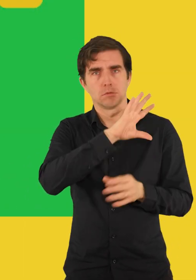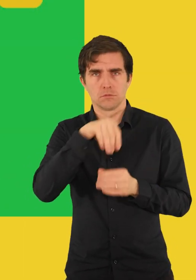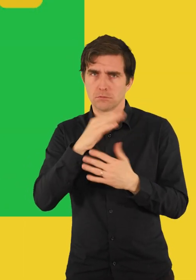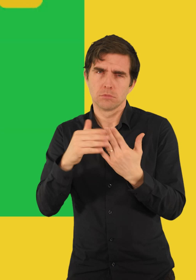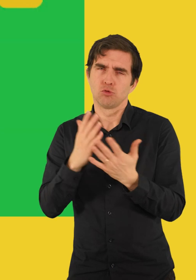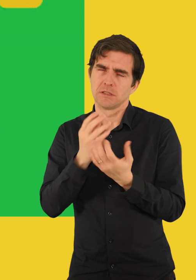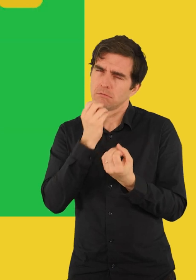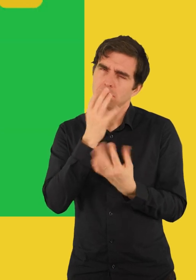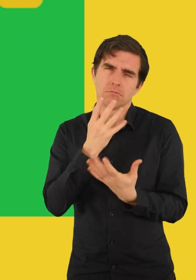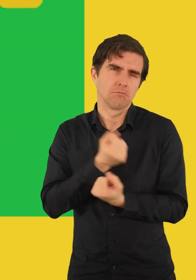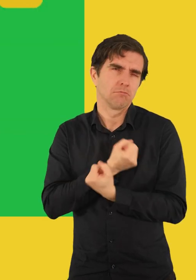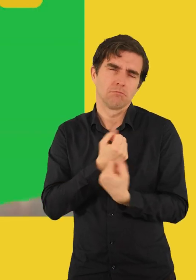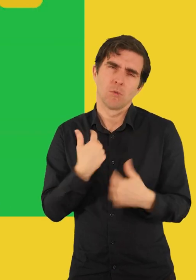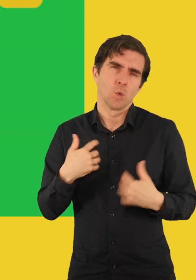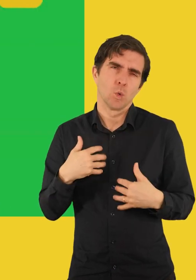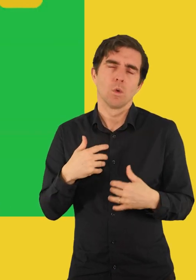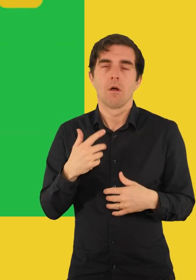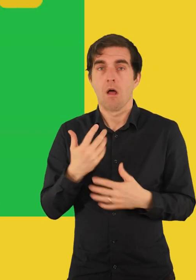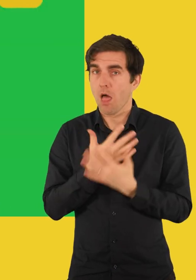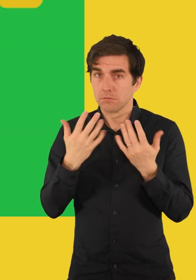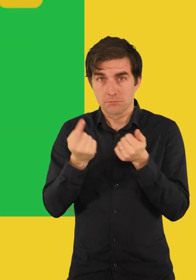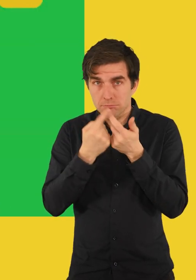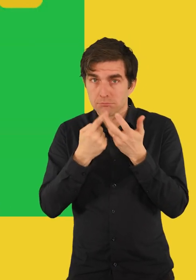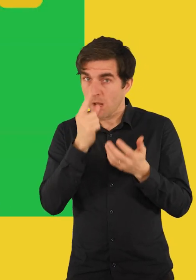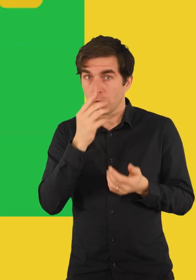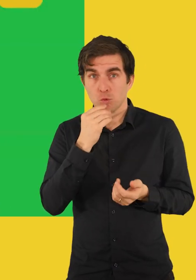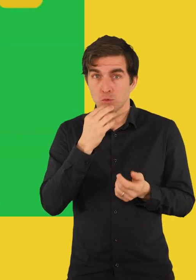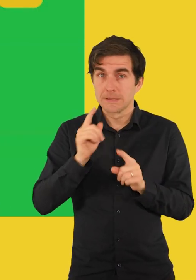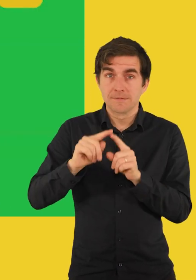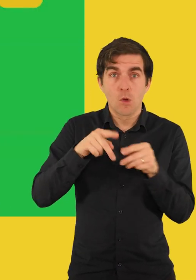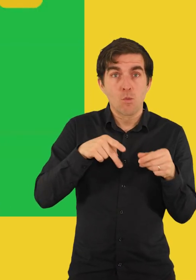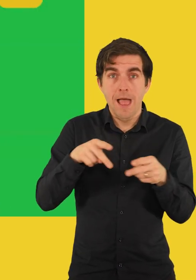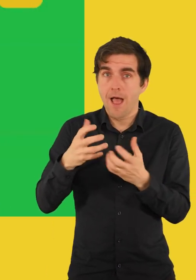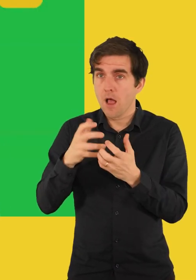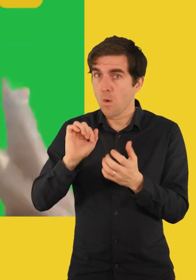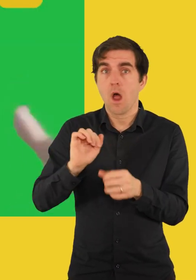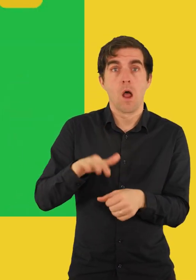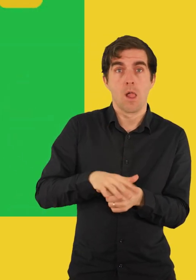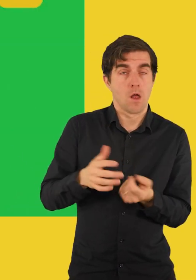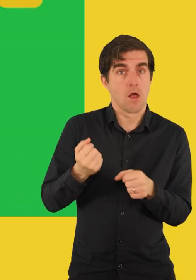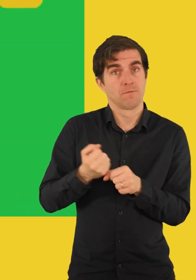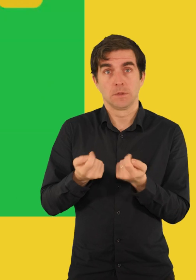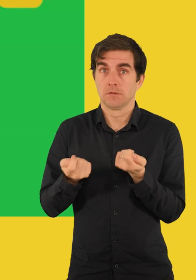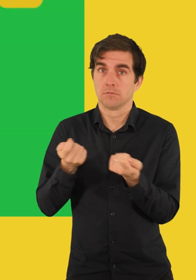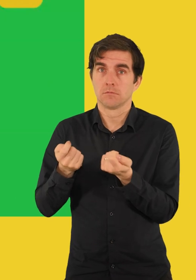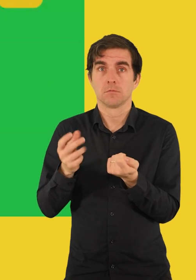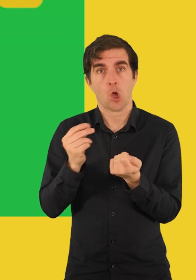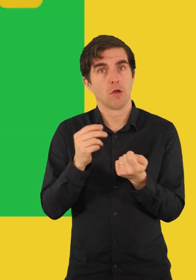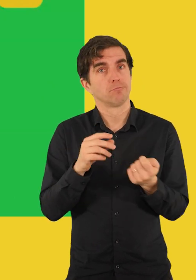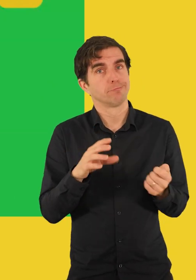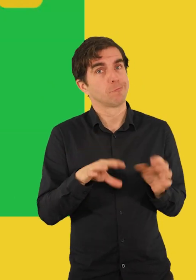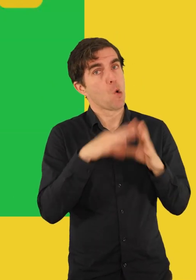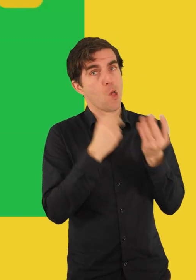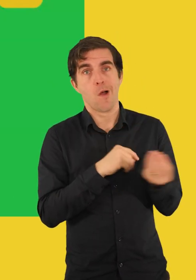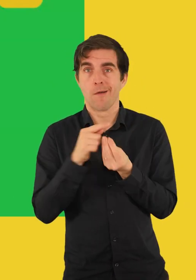they're powerful. They resonate in so many aspects. They can be used in so many different ways in local government, but not as an all-encompassing tool